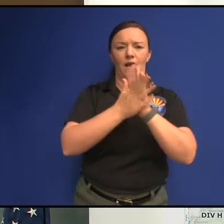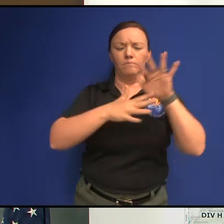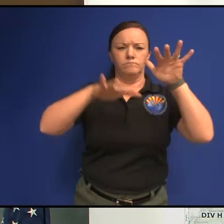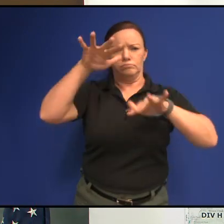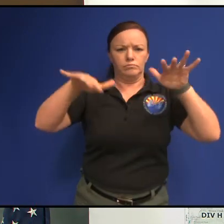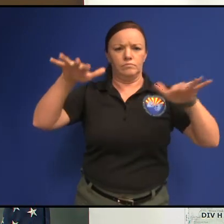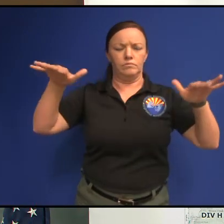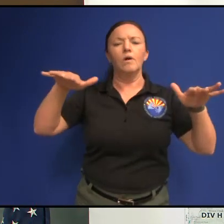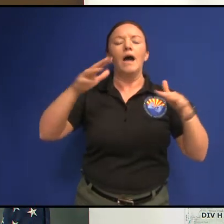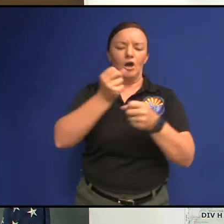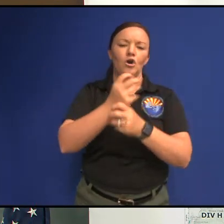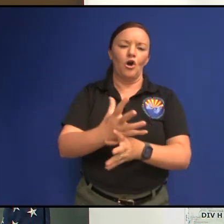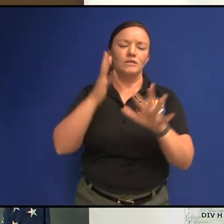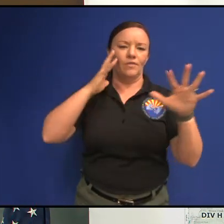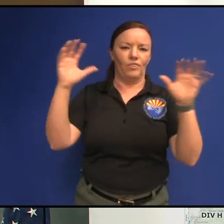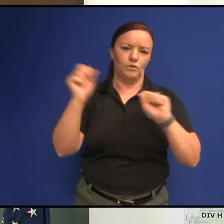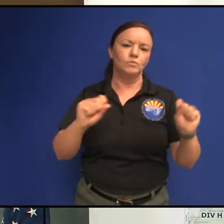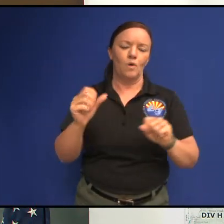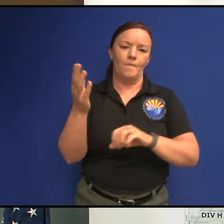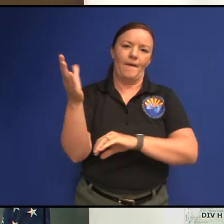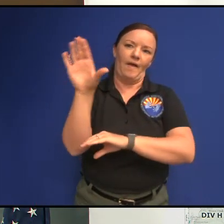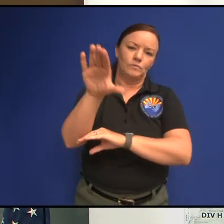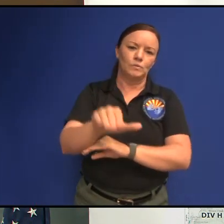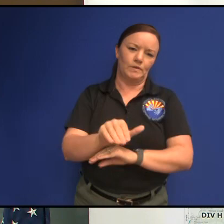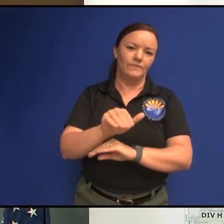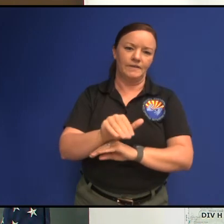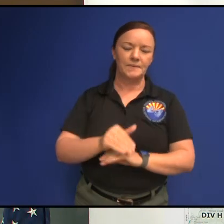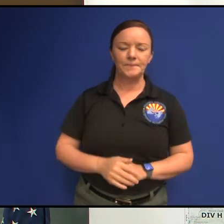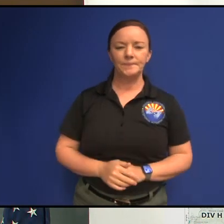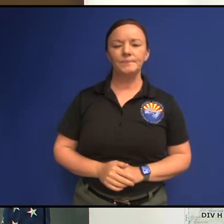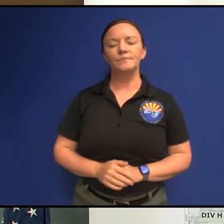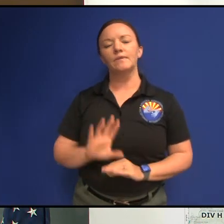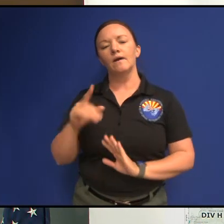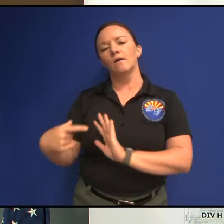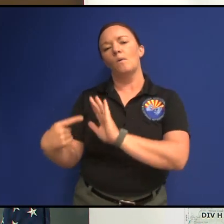hours. So let's walk back over here to the monitor,